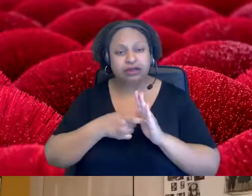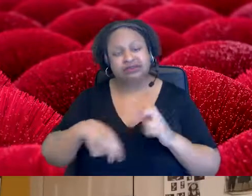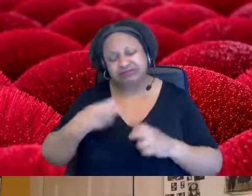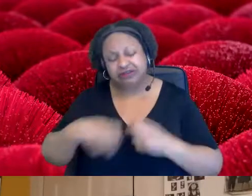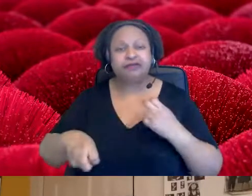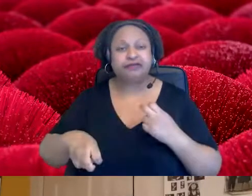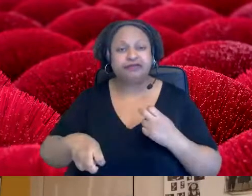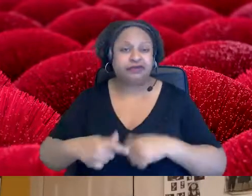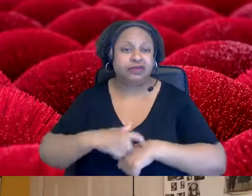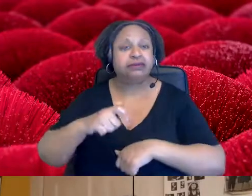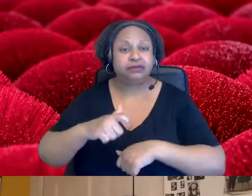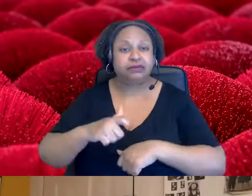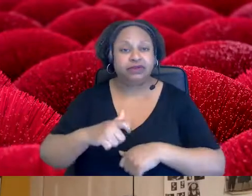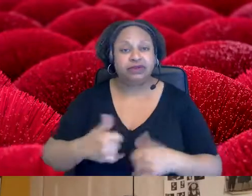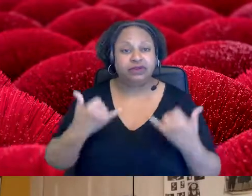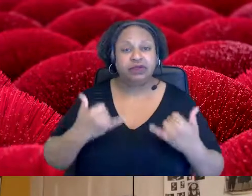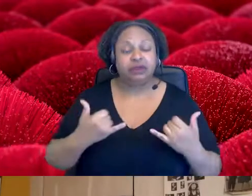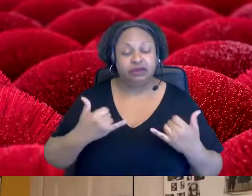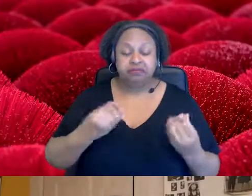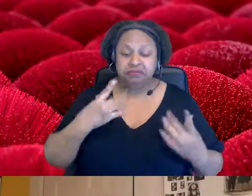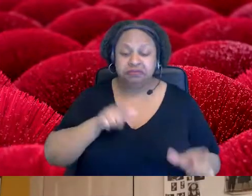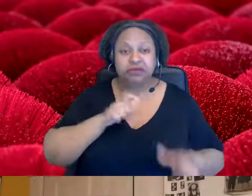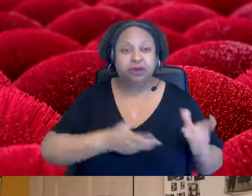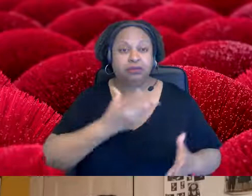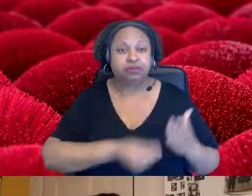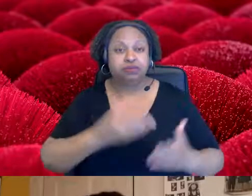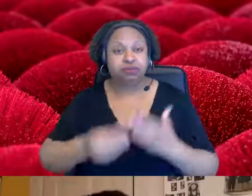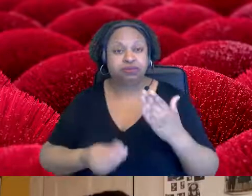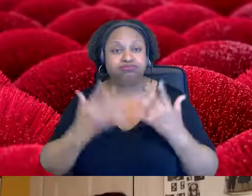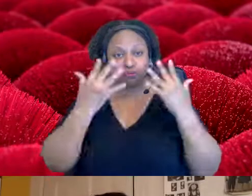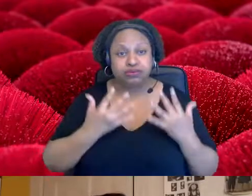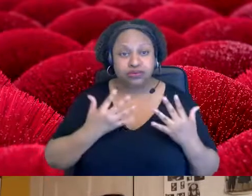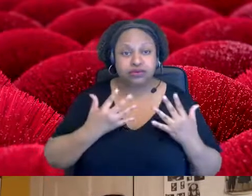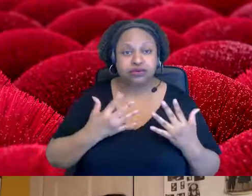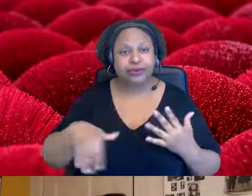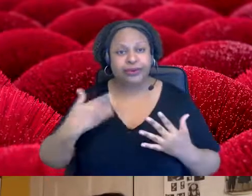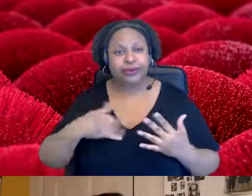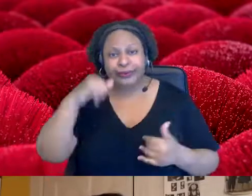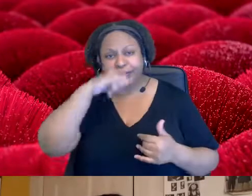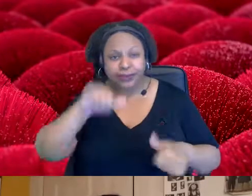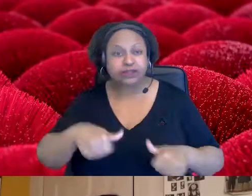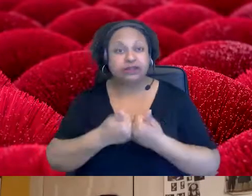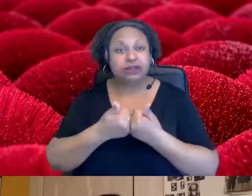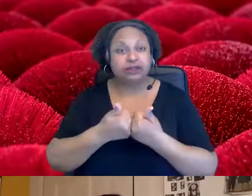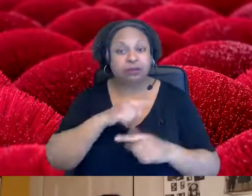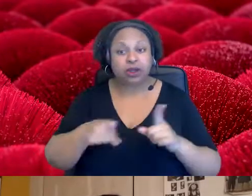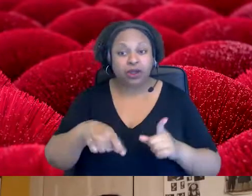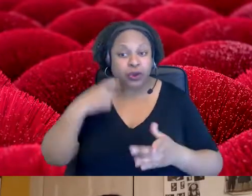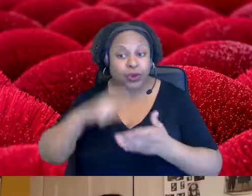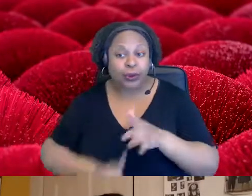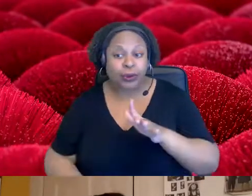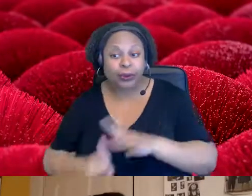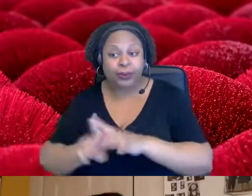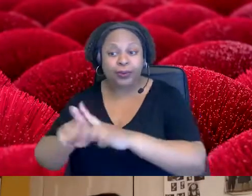and extreme challenge, I think some really wonderful things are happening. And I just think